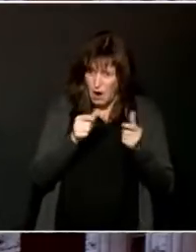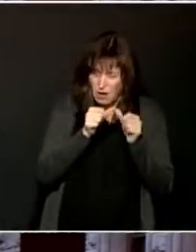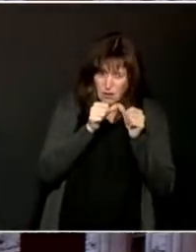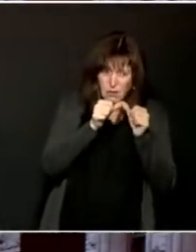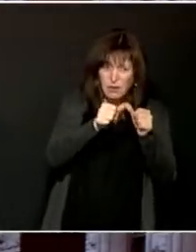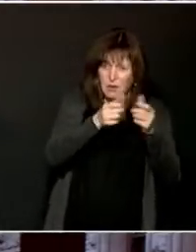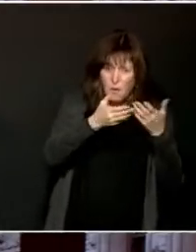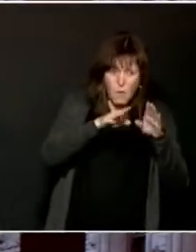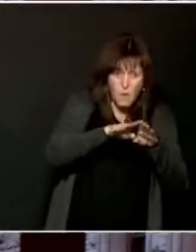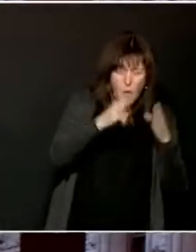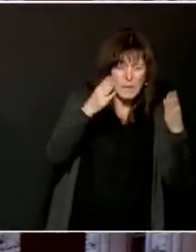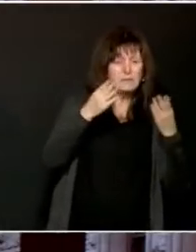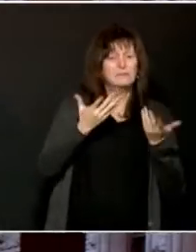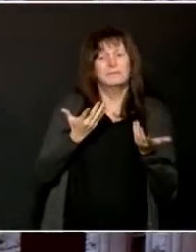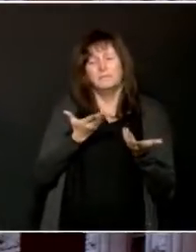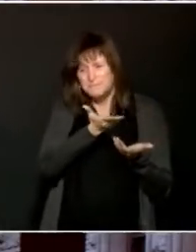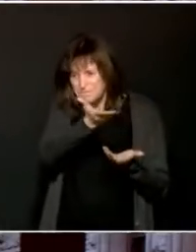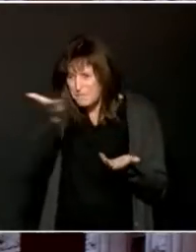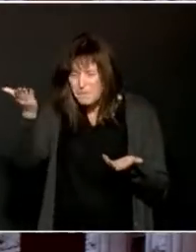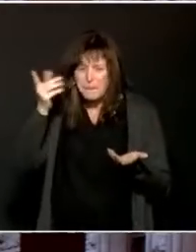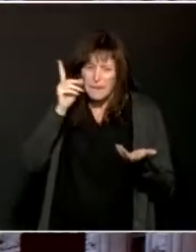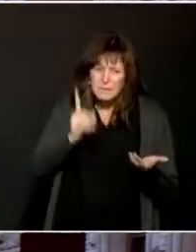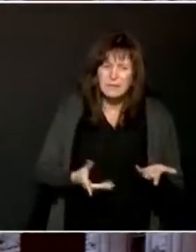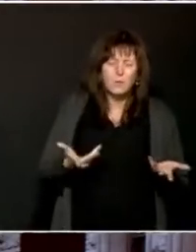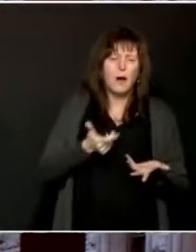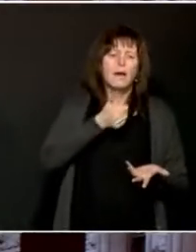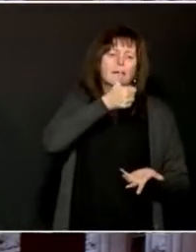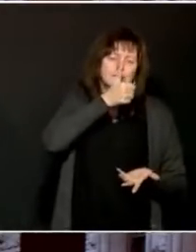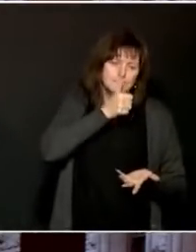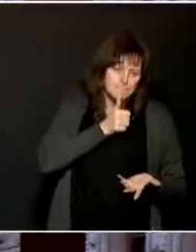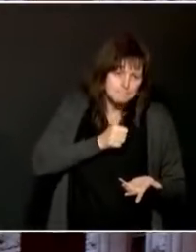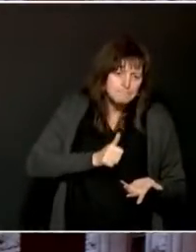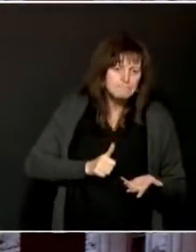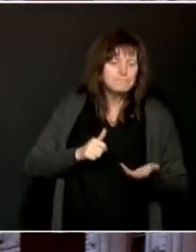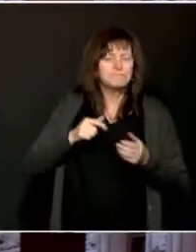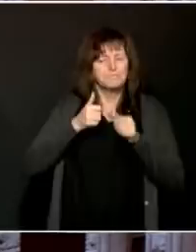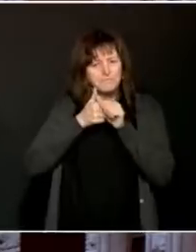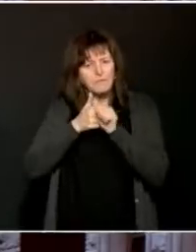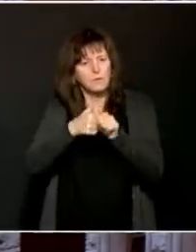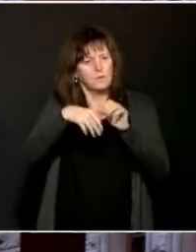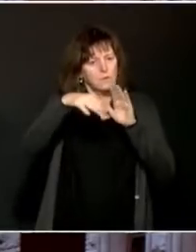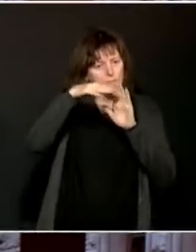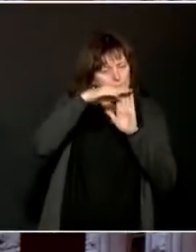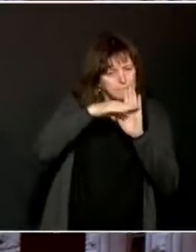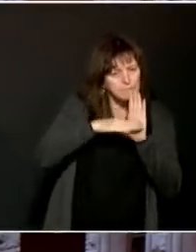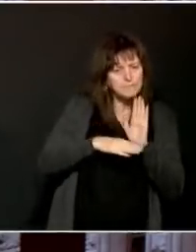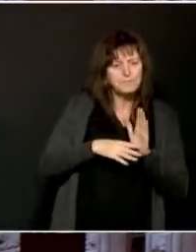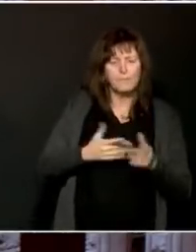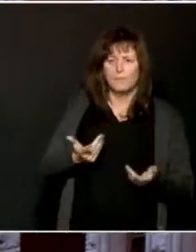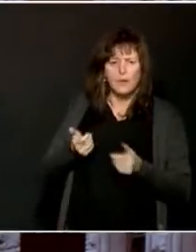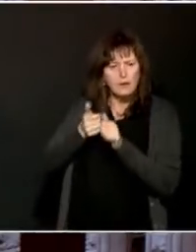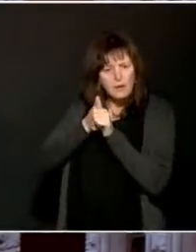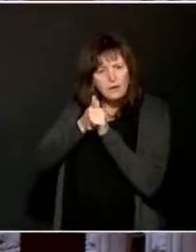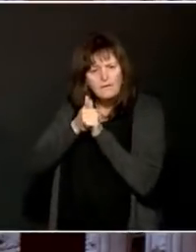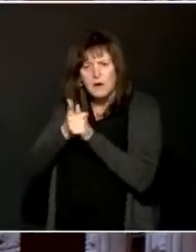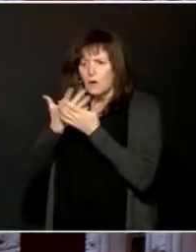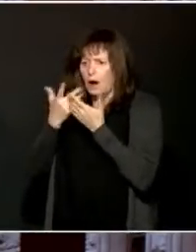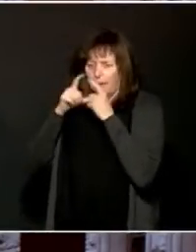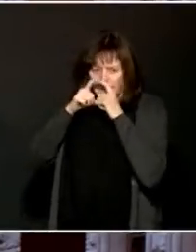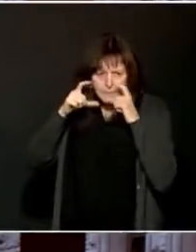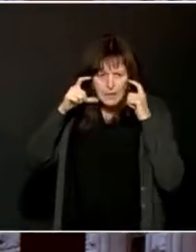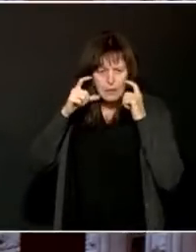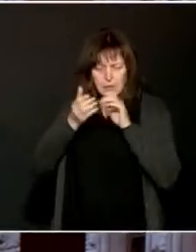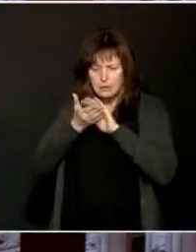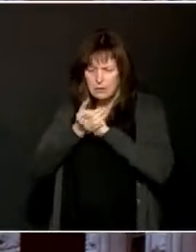keep doing everything you need to do in the proper way, and follow all the protocols and public health measures. So,